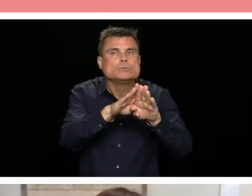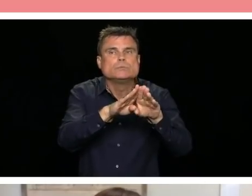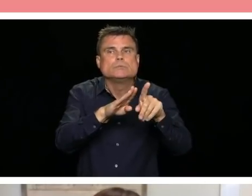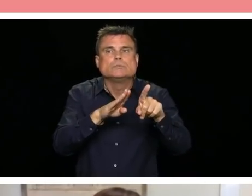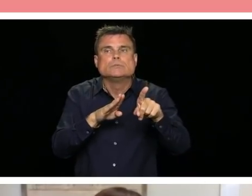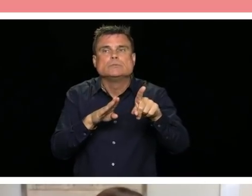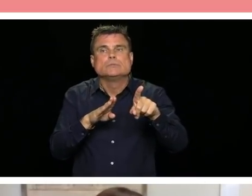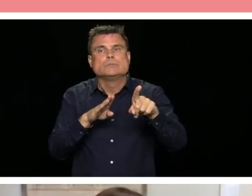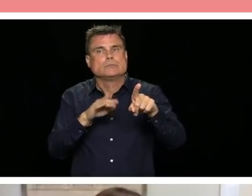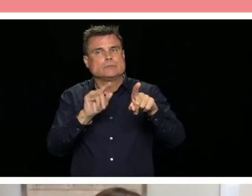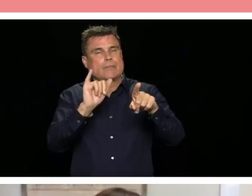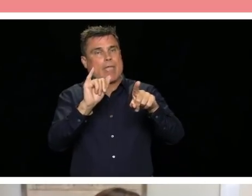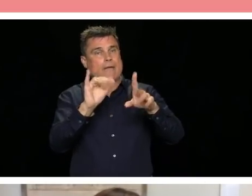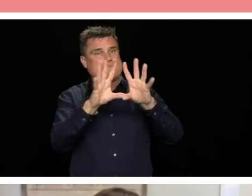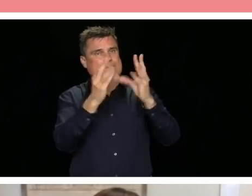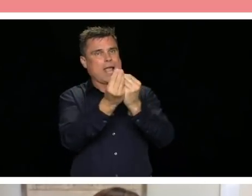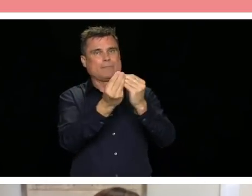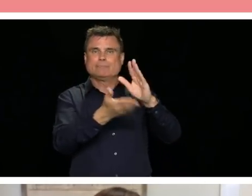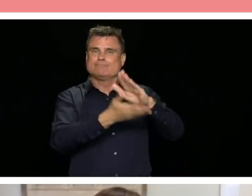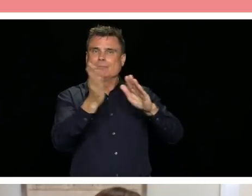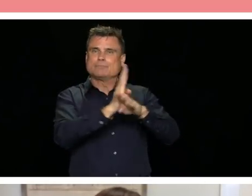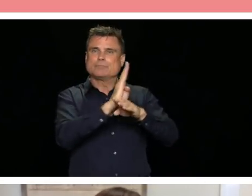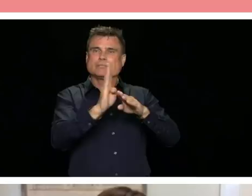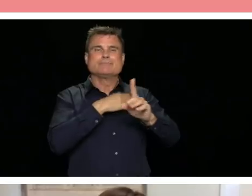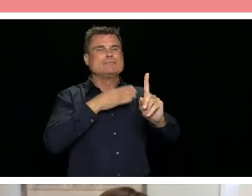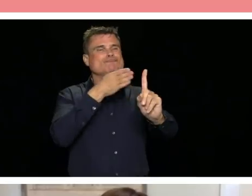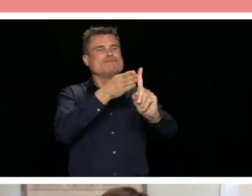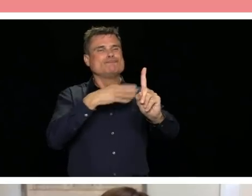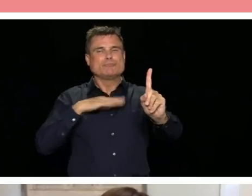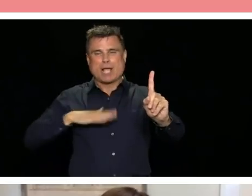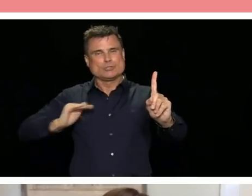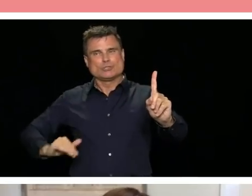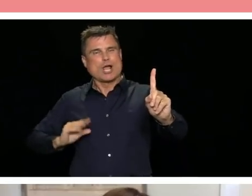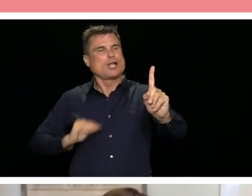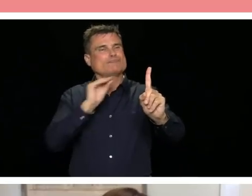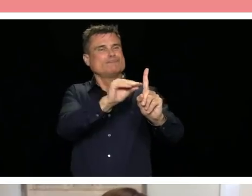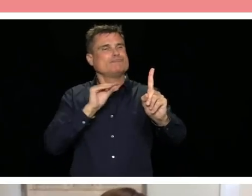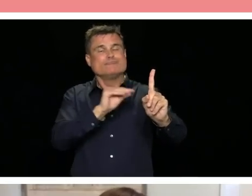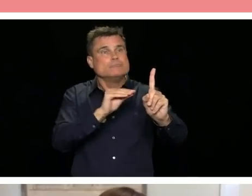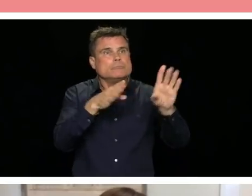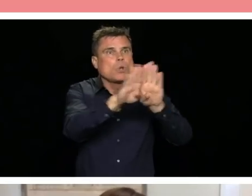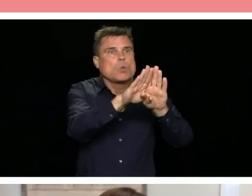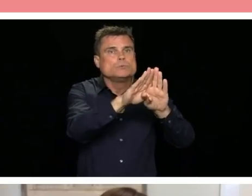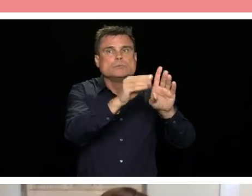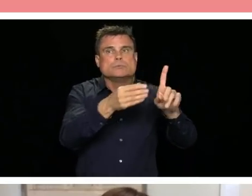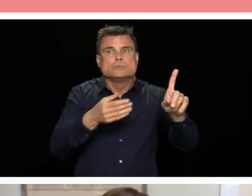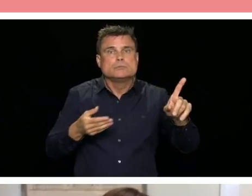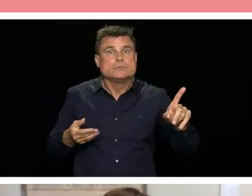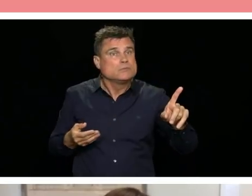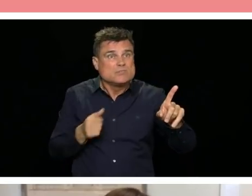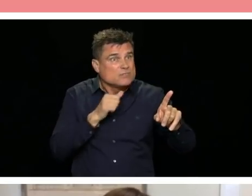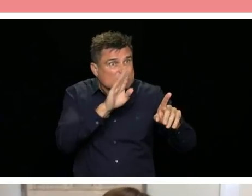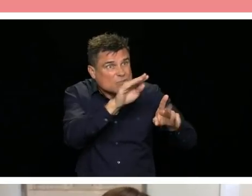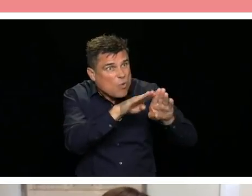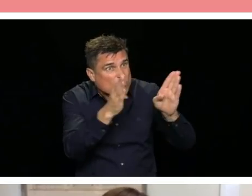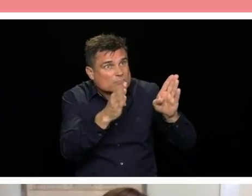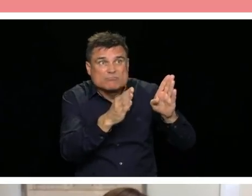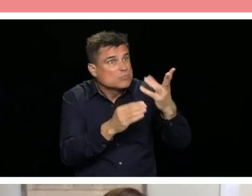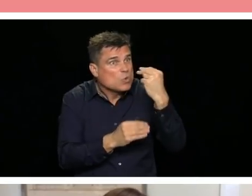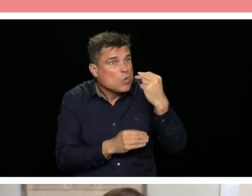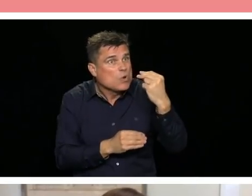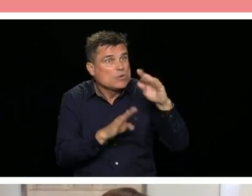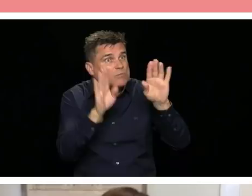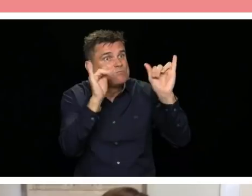health professionals like Dr. Corneil that childcare can safely reopen. It's time to look at a reopening plan or a